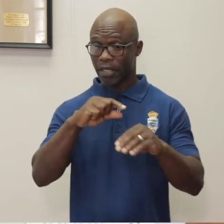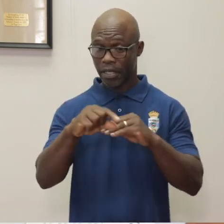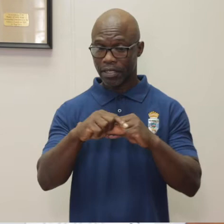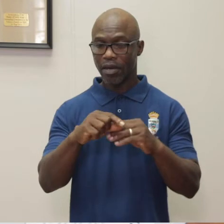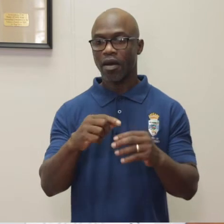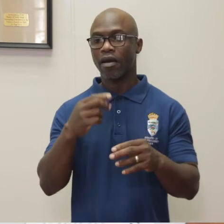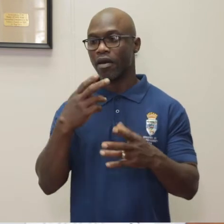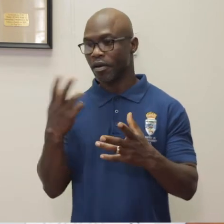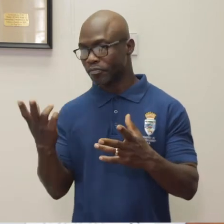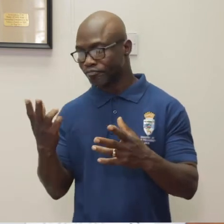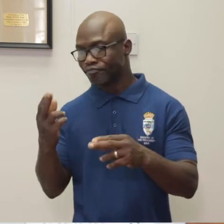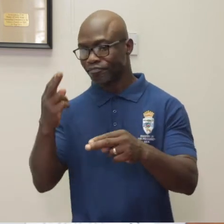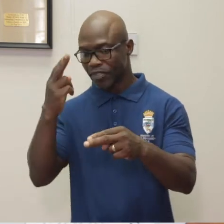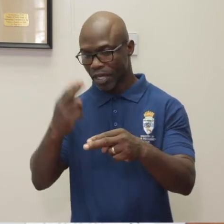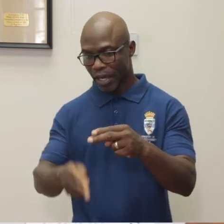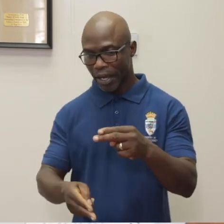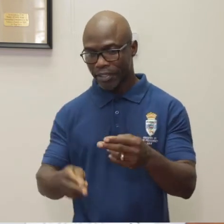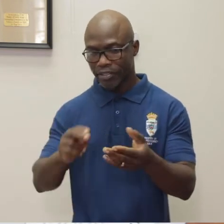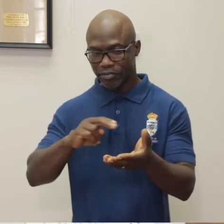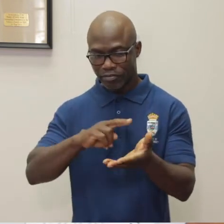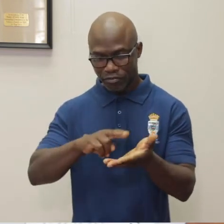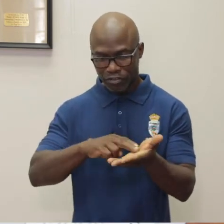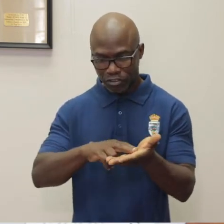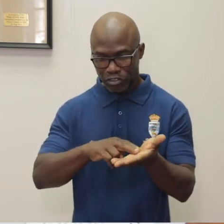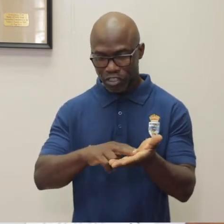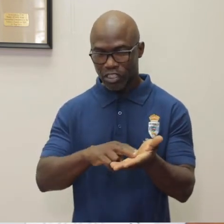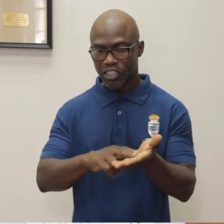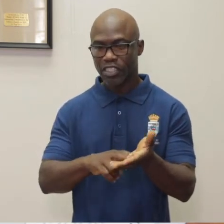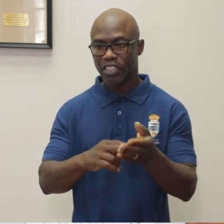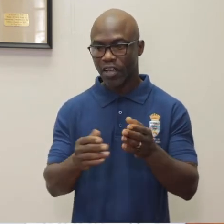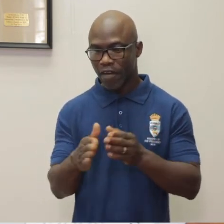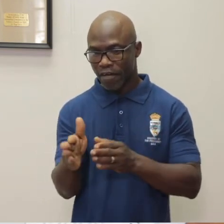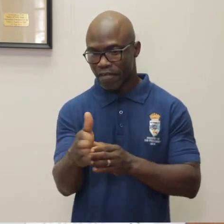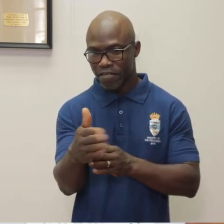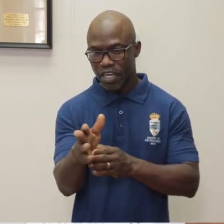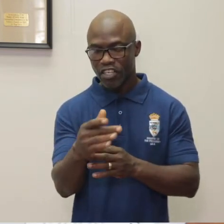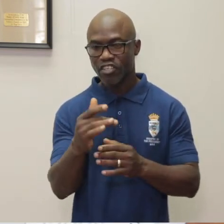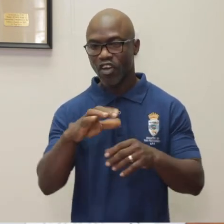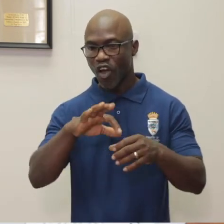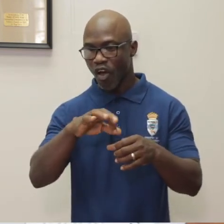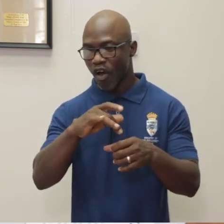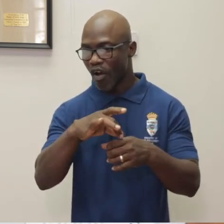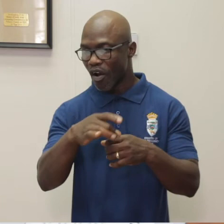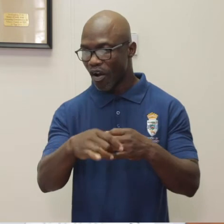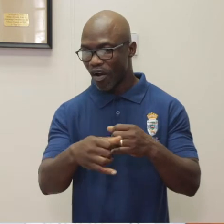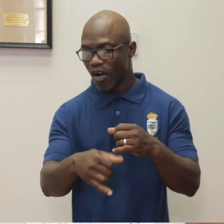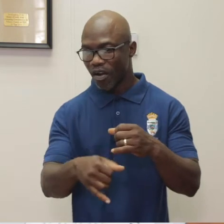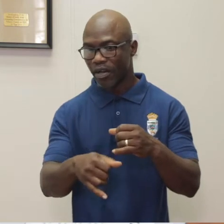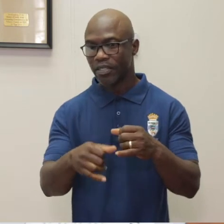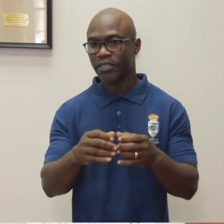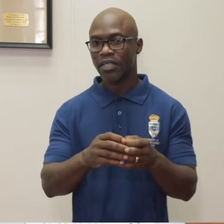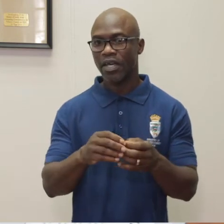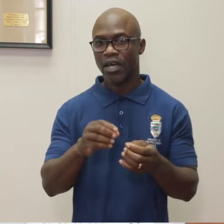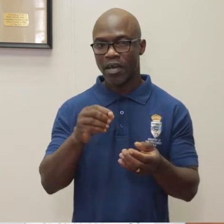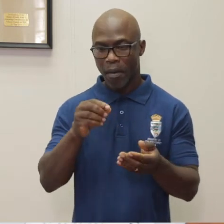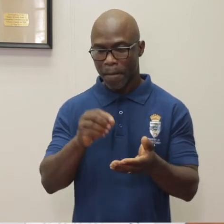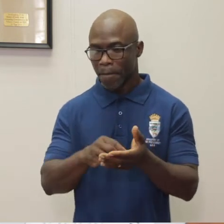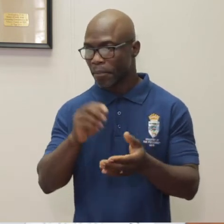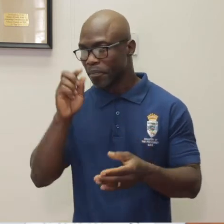eggs, cheese, oily fish like sardines and mackerel, whole grains and